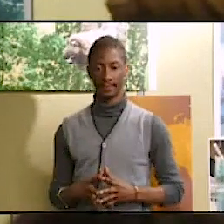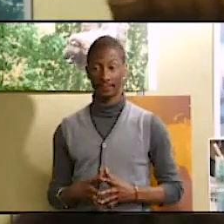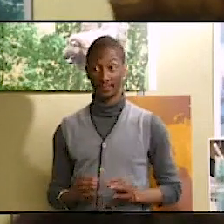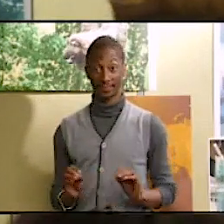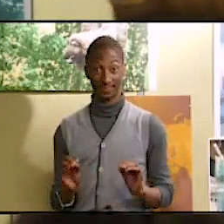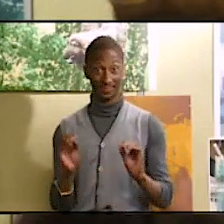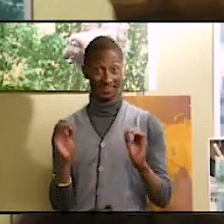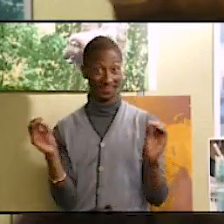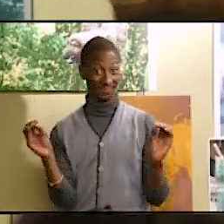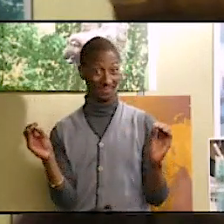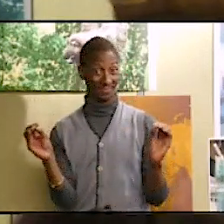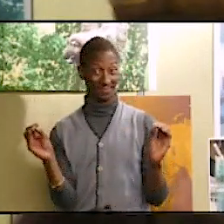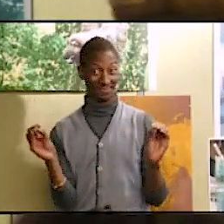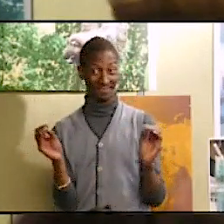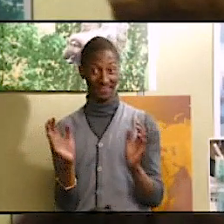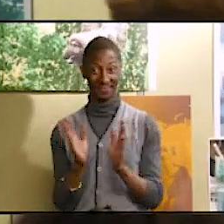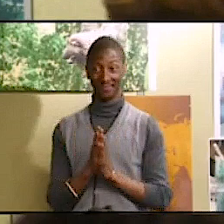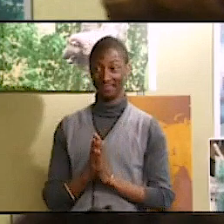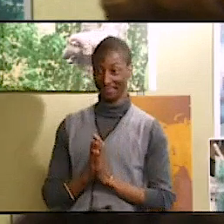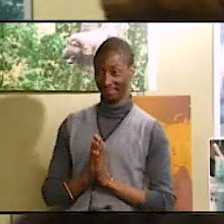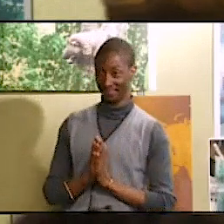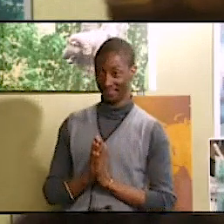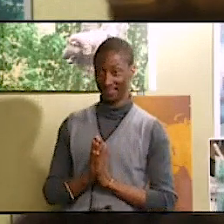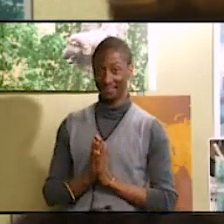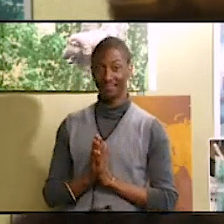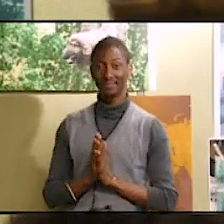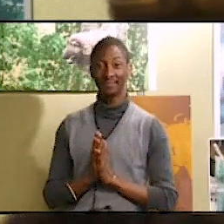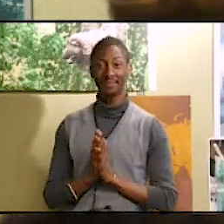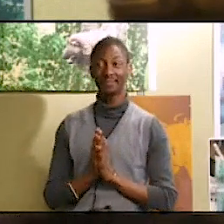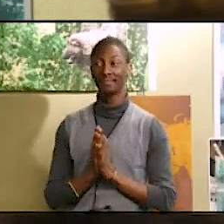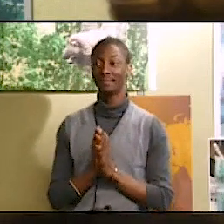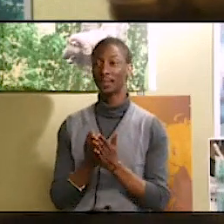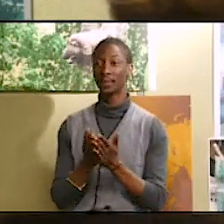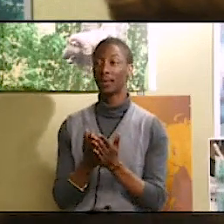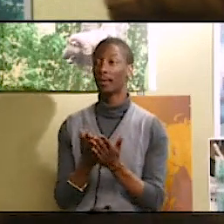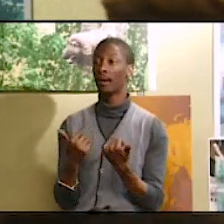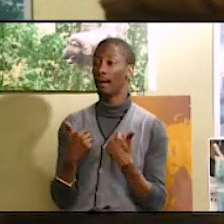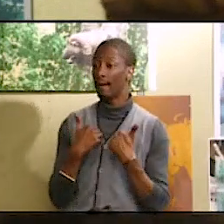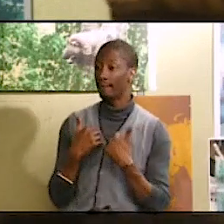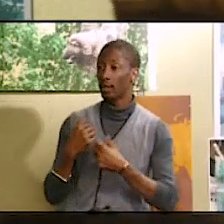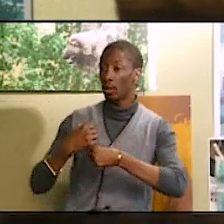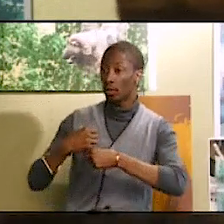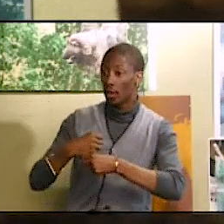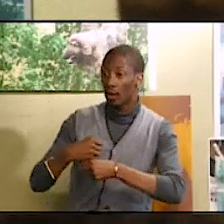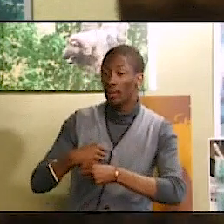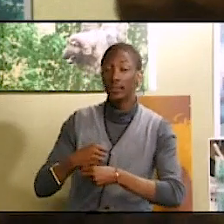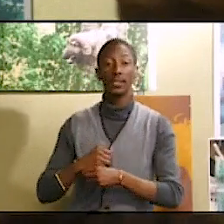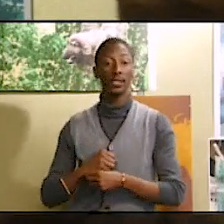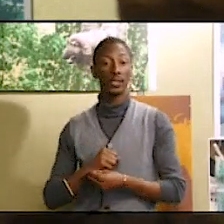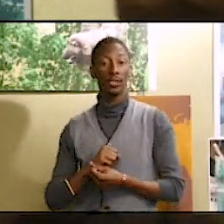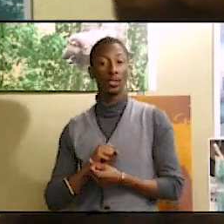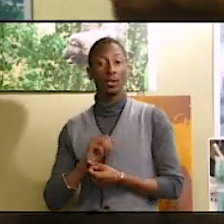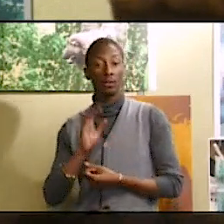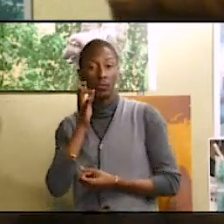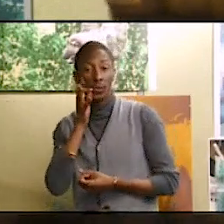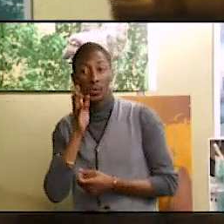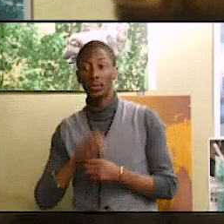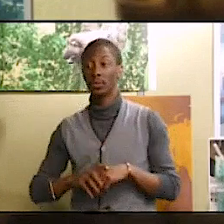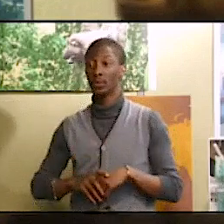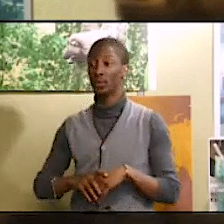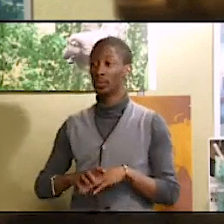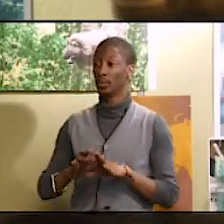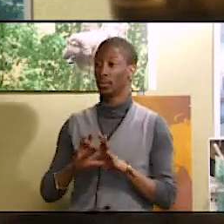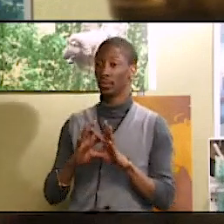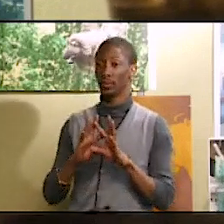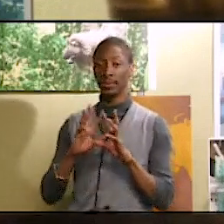No? Okay. So help yourselves to coffee downstairs. There's fruit, danishes,